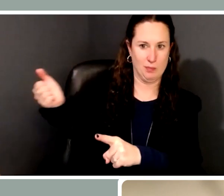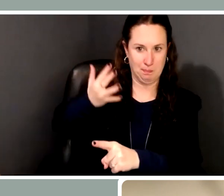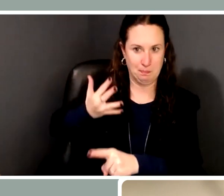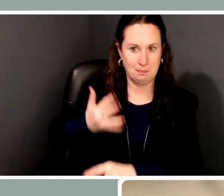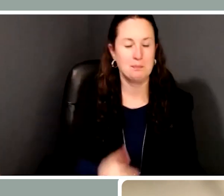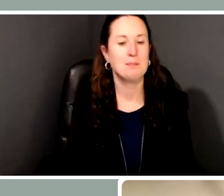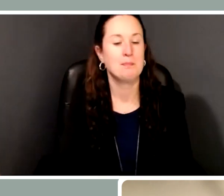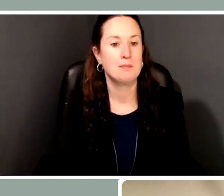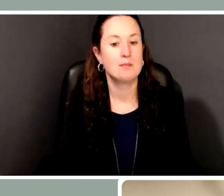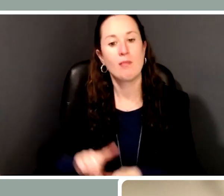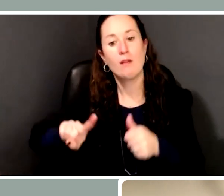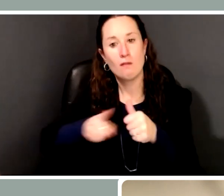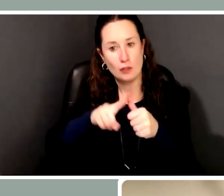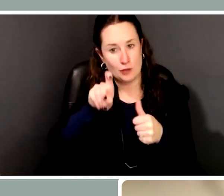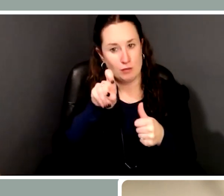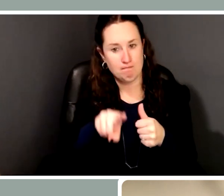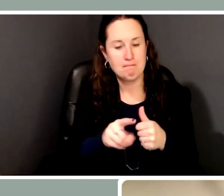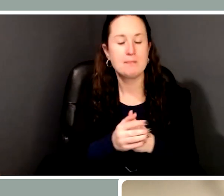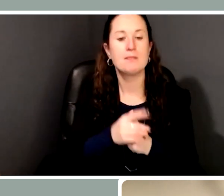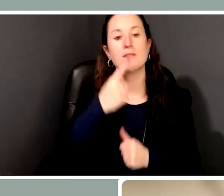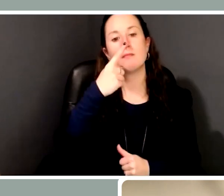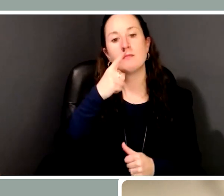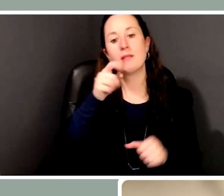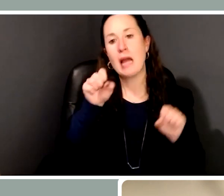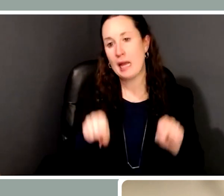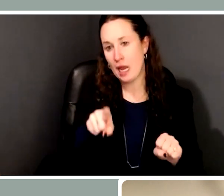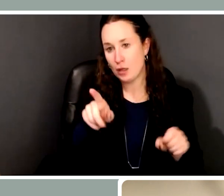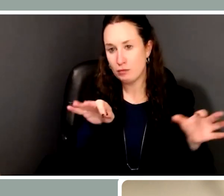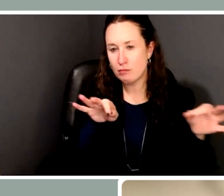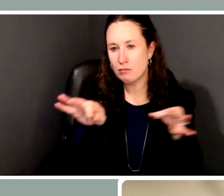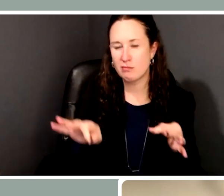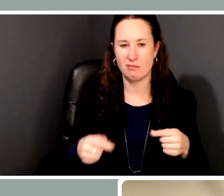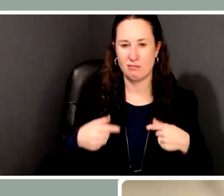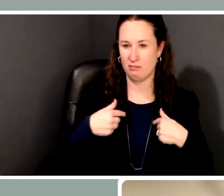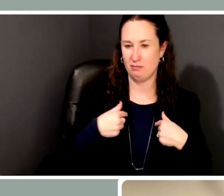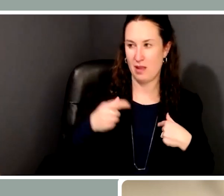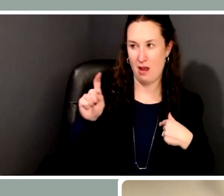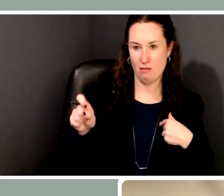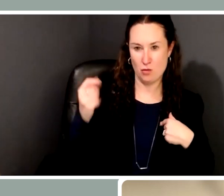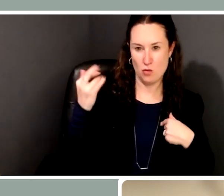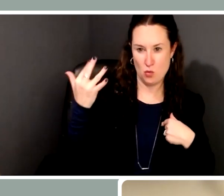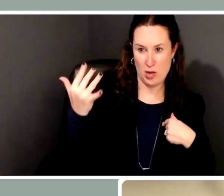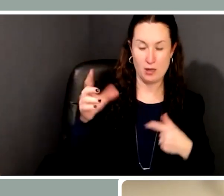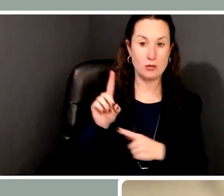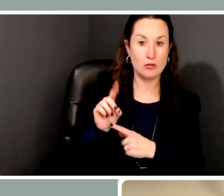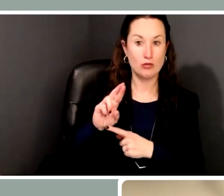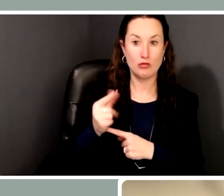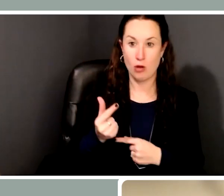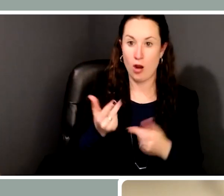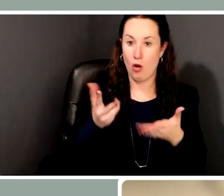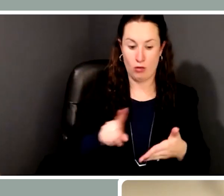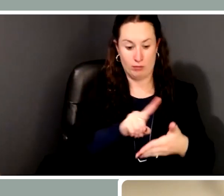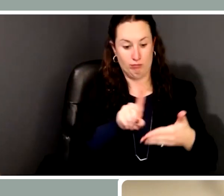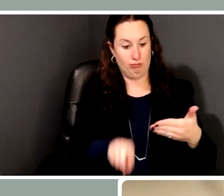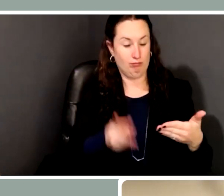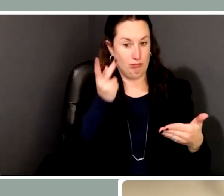first question is, can you explain why I have to wait to take a drug that's been shown to be